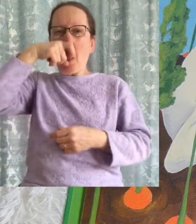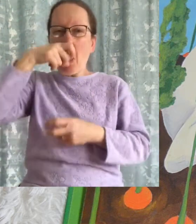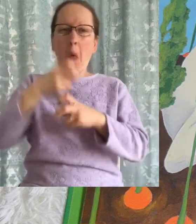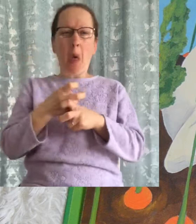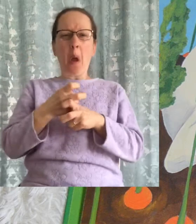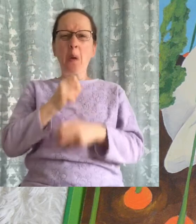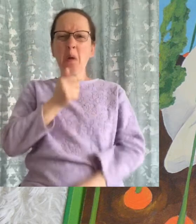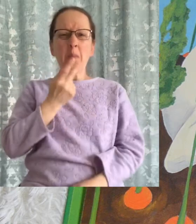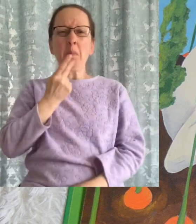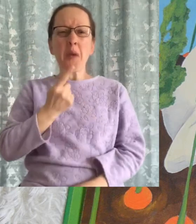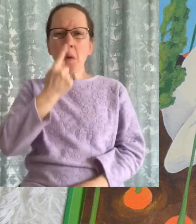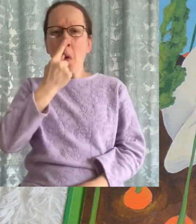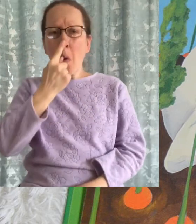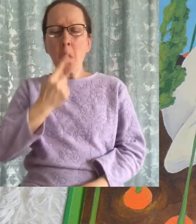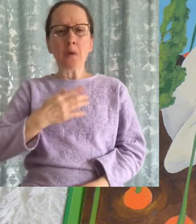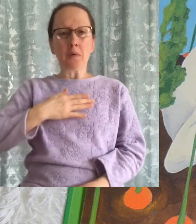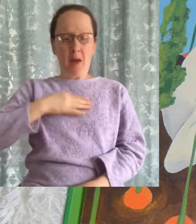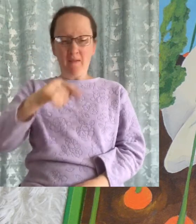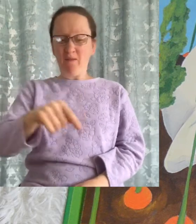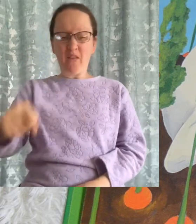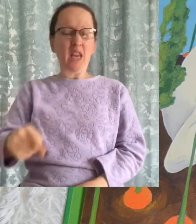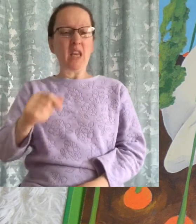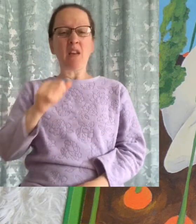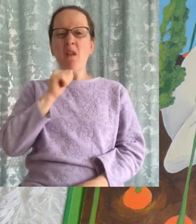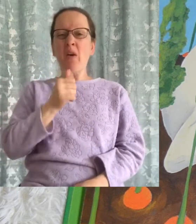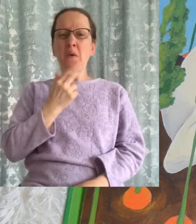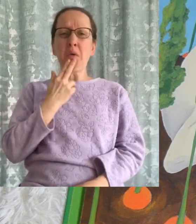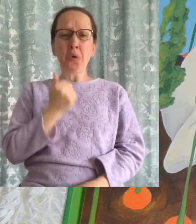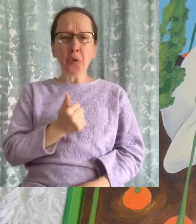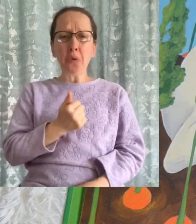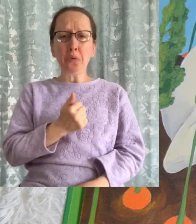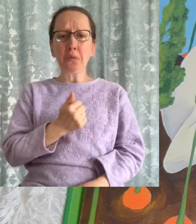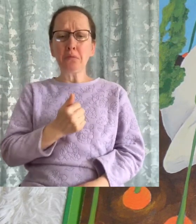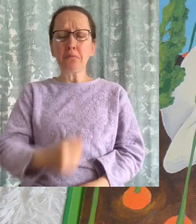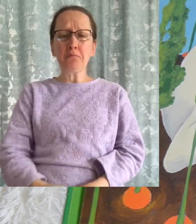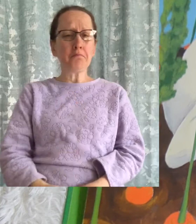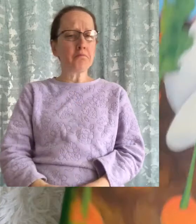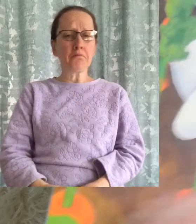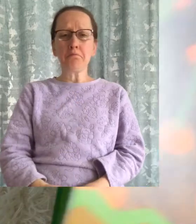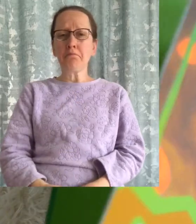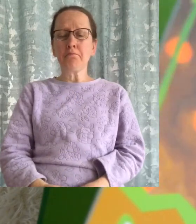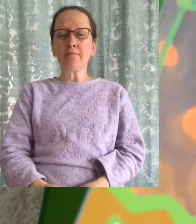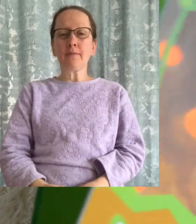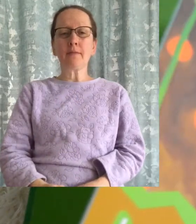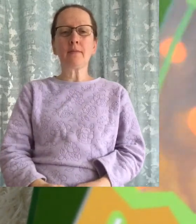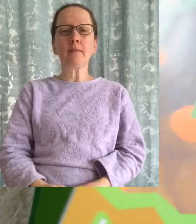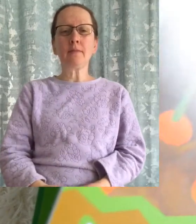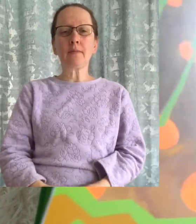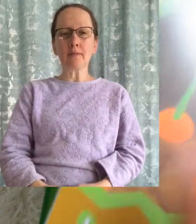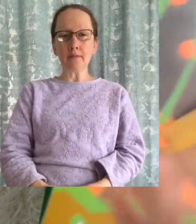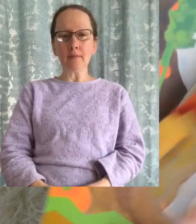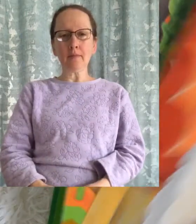beak, not a pink little nose, and my feet aren't cute like his fur-covered toes.